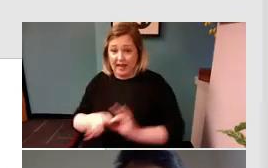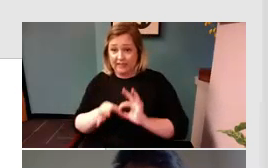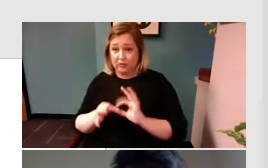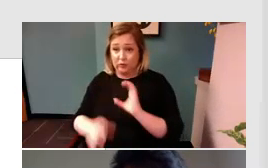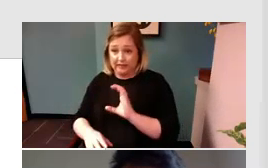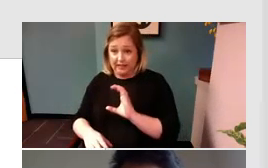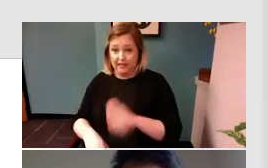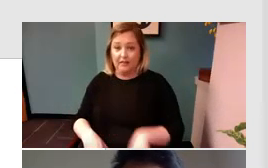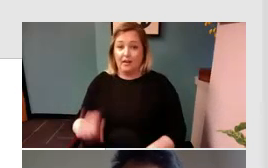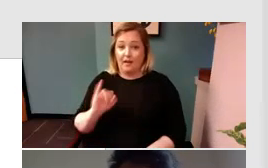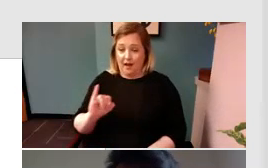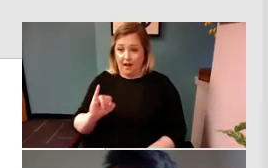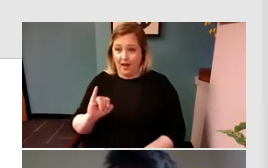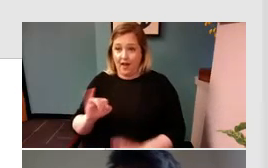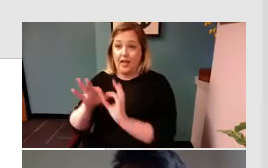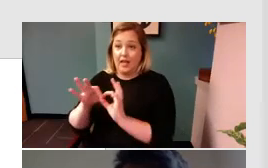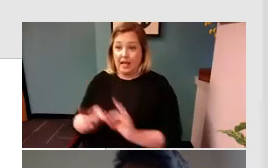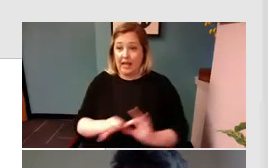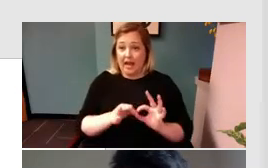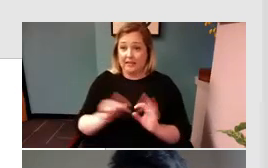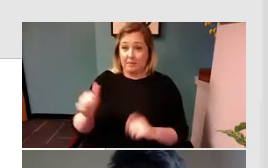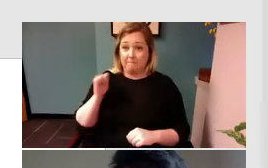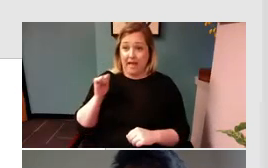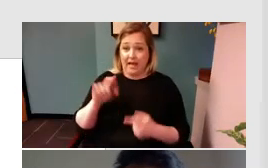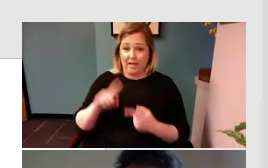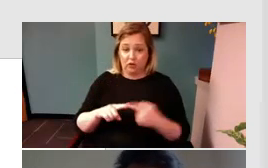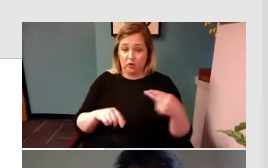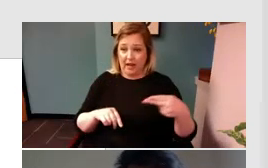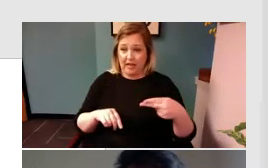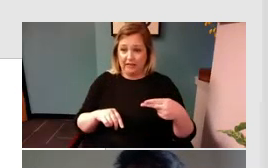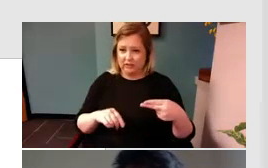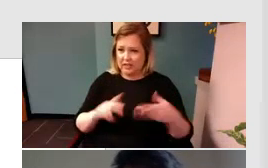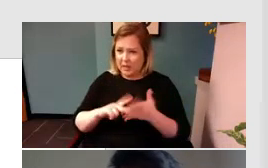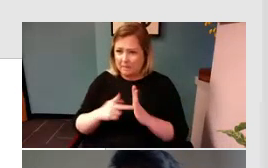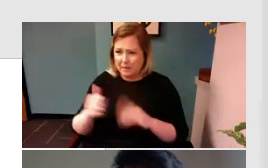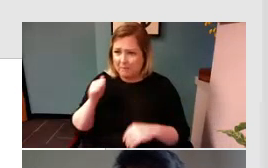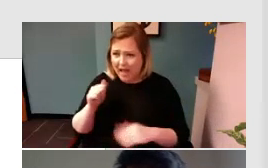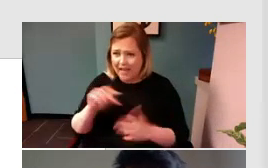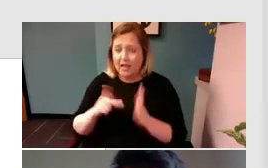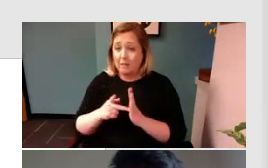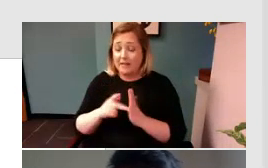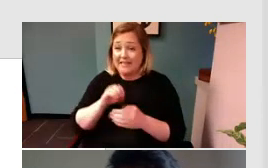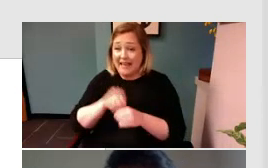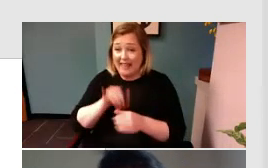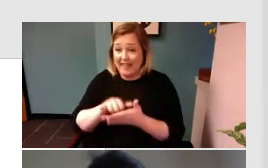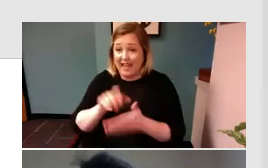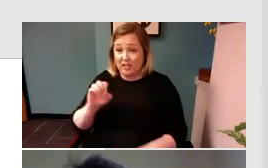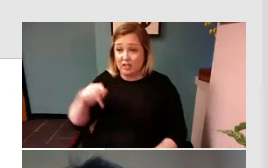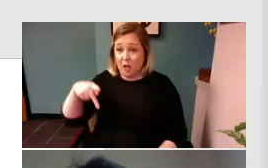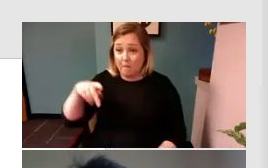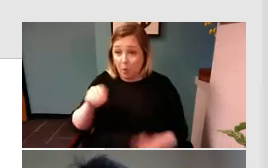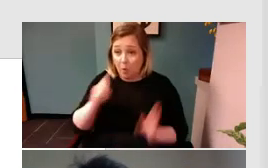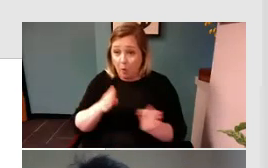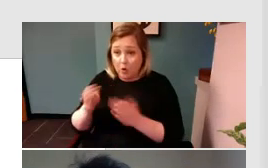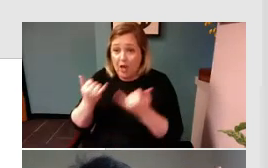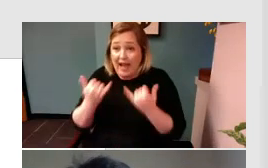And when I say back, I mean that in this topological ordering, which now defines the parent-child relationship, right? On the